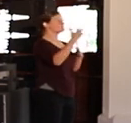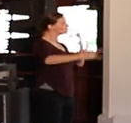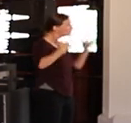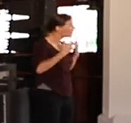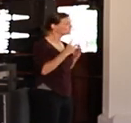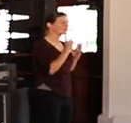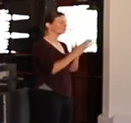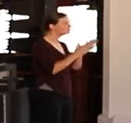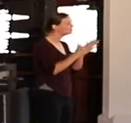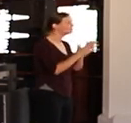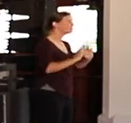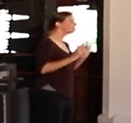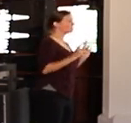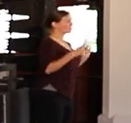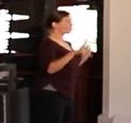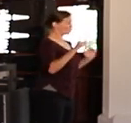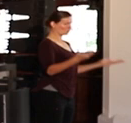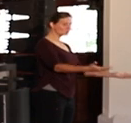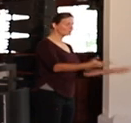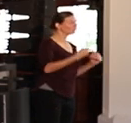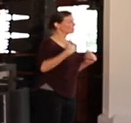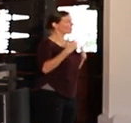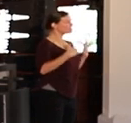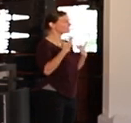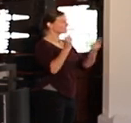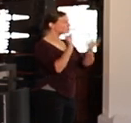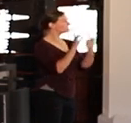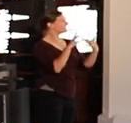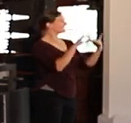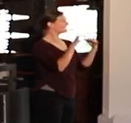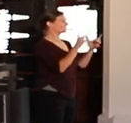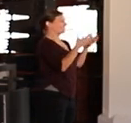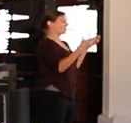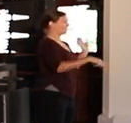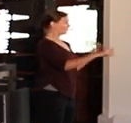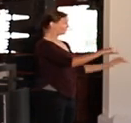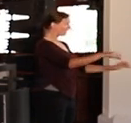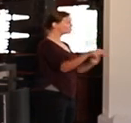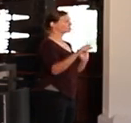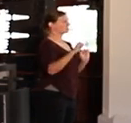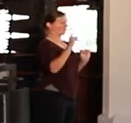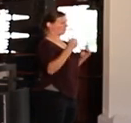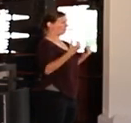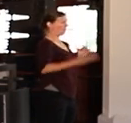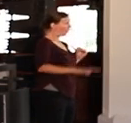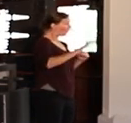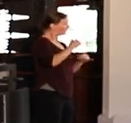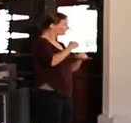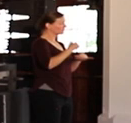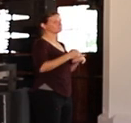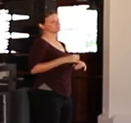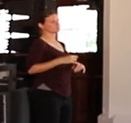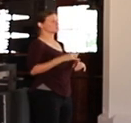so delighted to have you here. I look forward to meeting and connecting with as many of you as possible throughout the campus, and